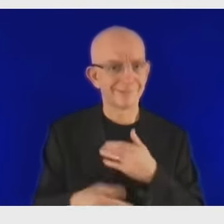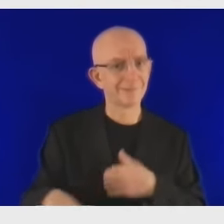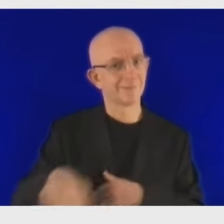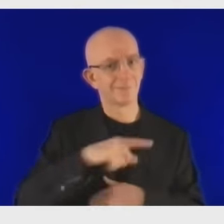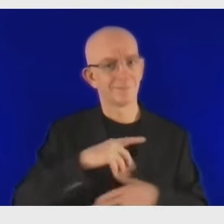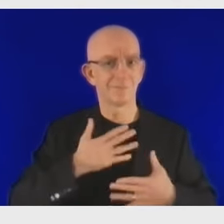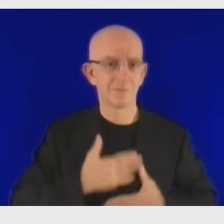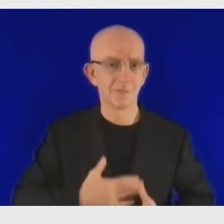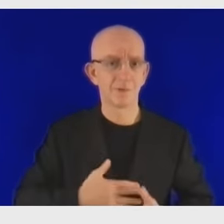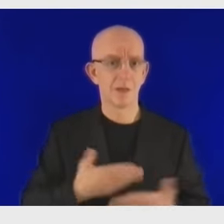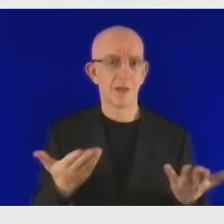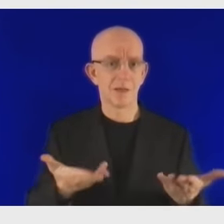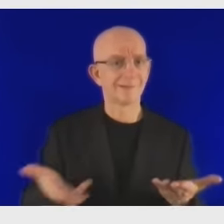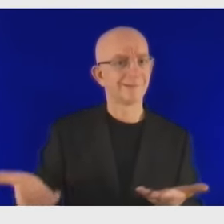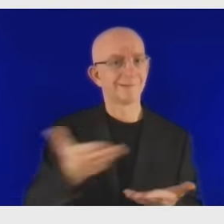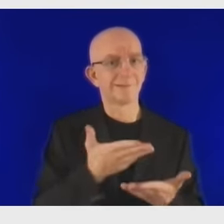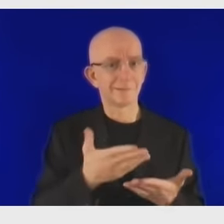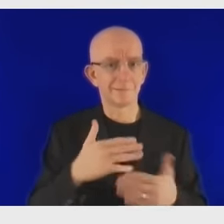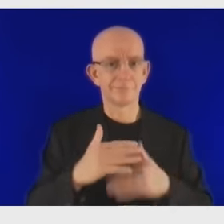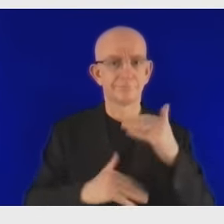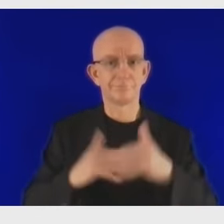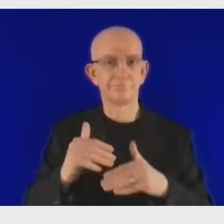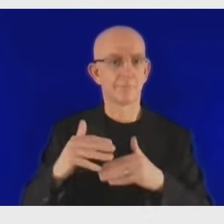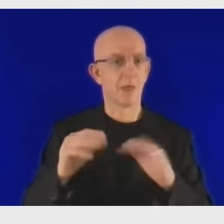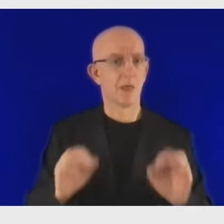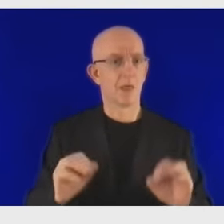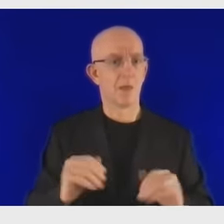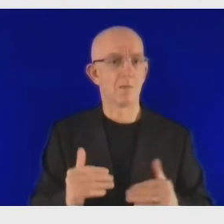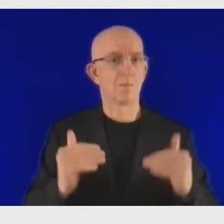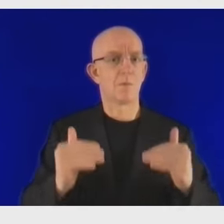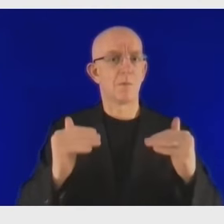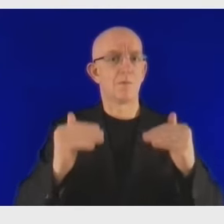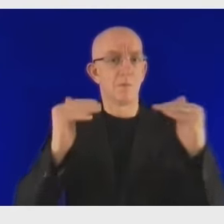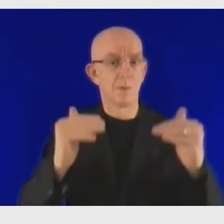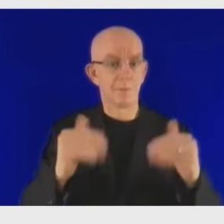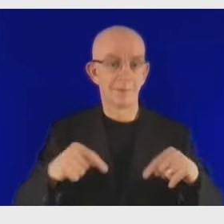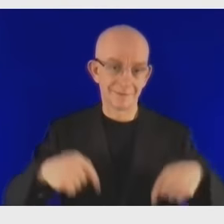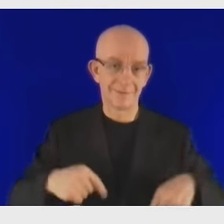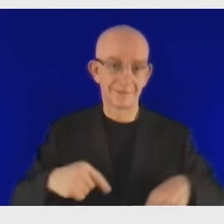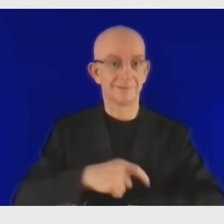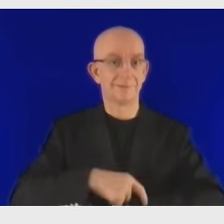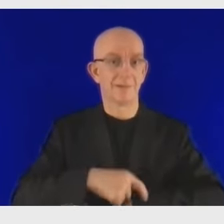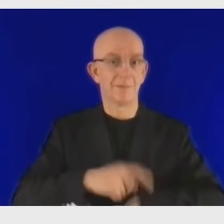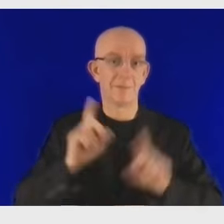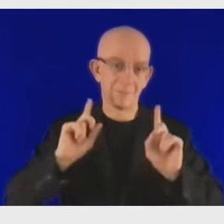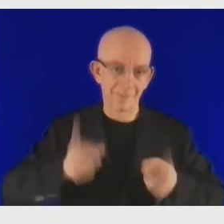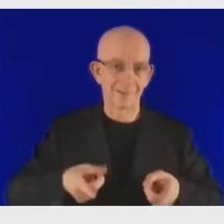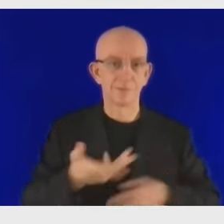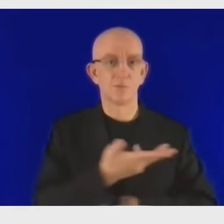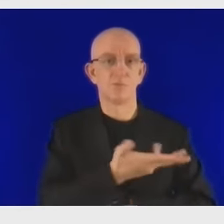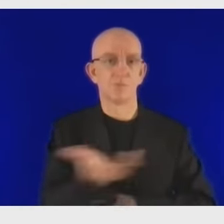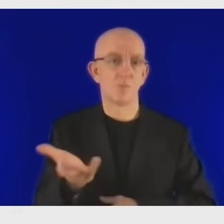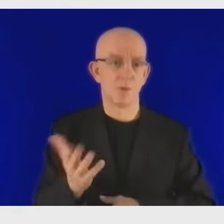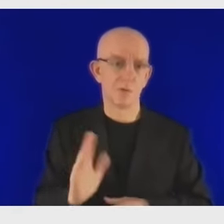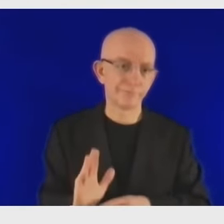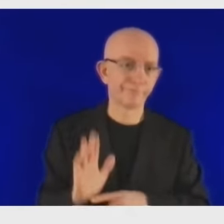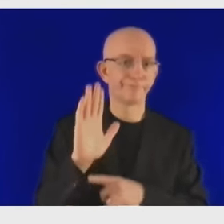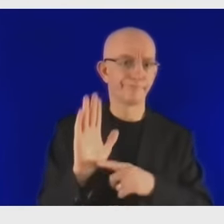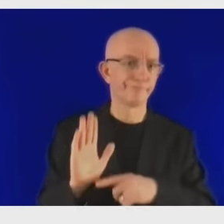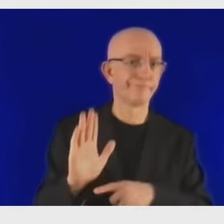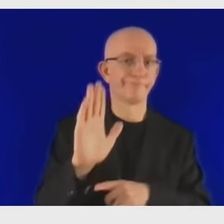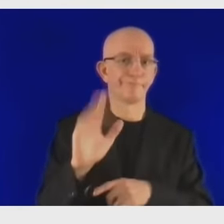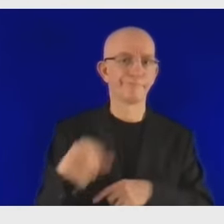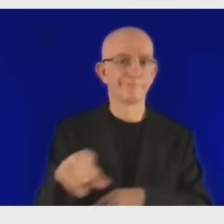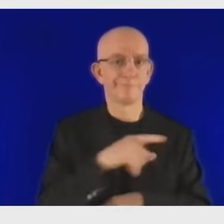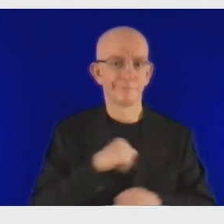timely conversation with youth experts and those with lived experiences on climate finance, adaptation, resilience,